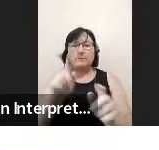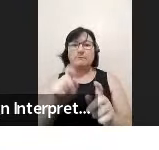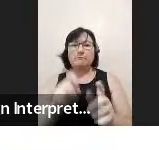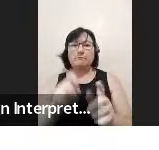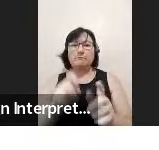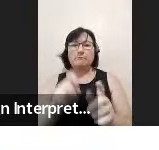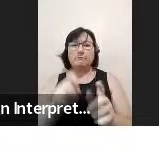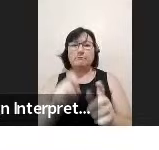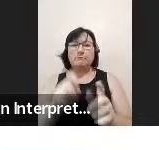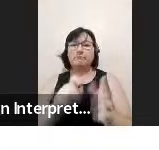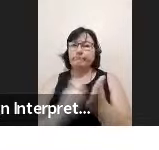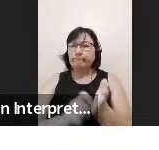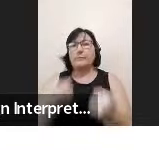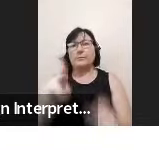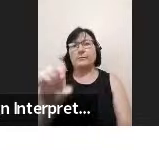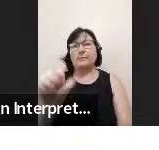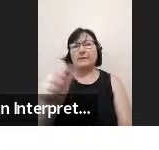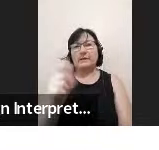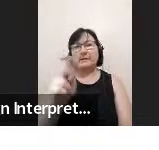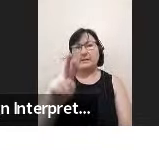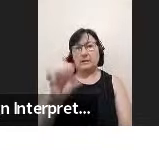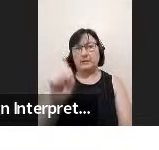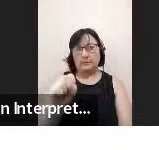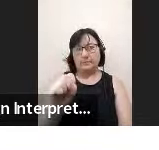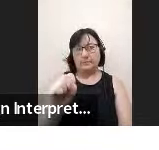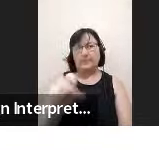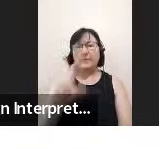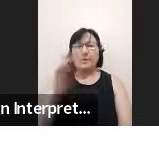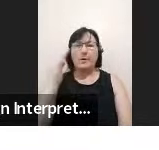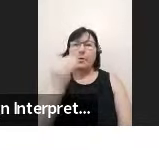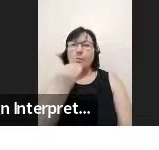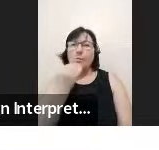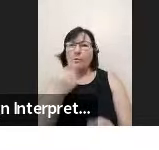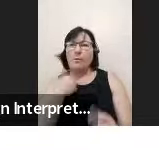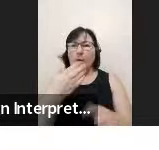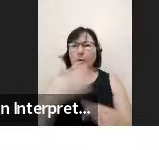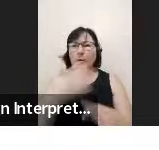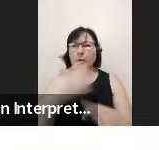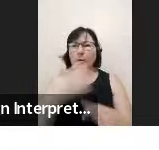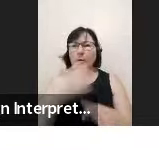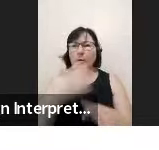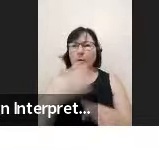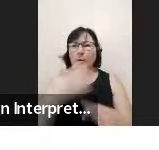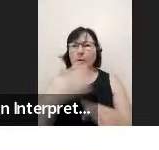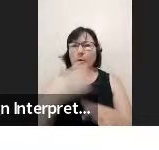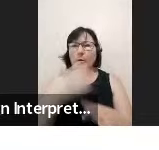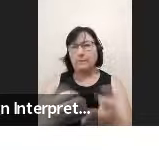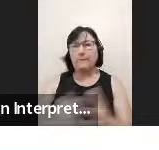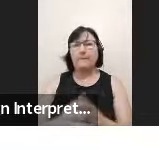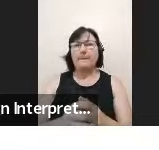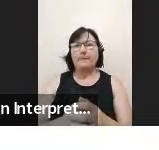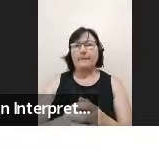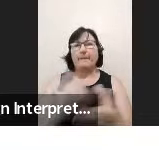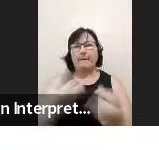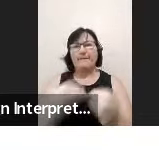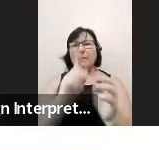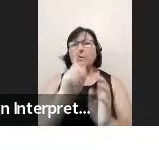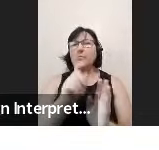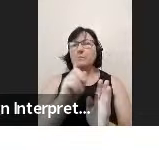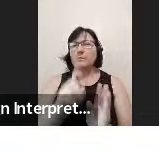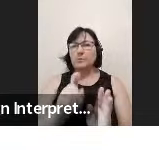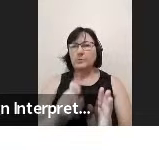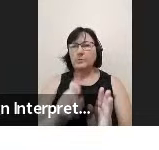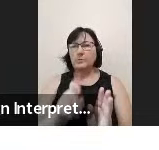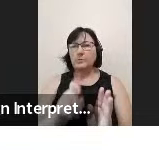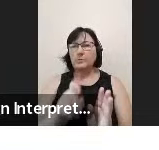we know who are we dealing with, and it has just quite a number of questions that allow us to have an overview of